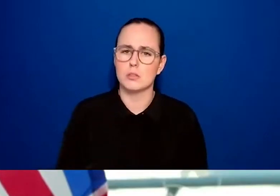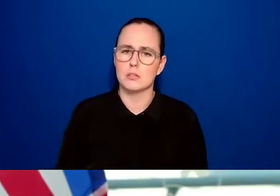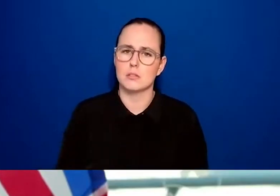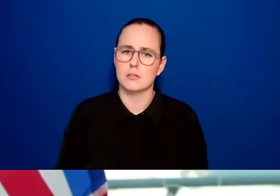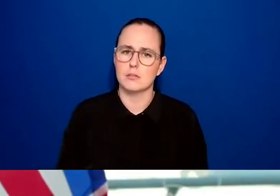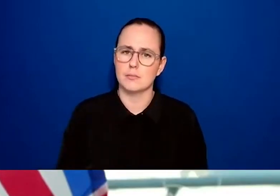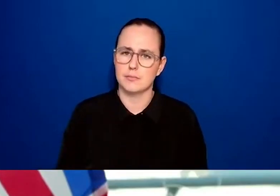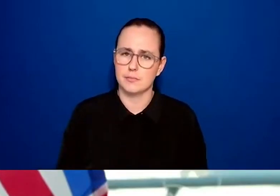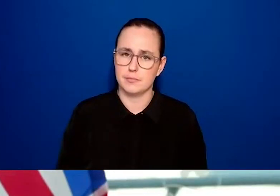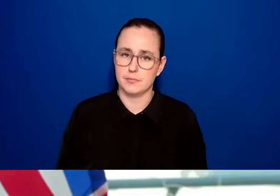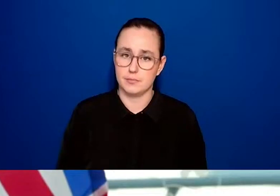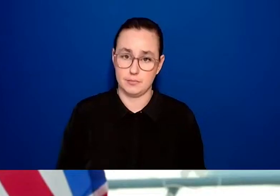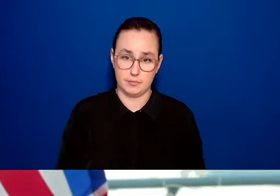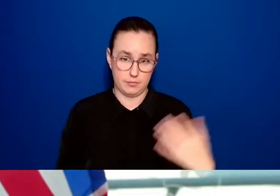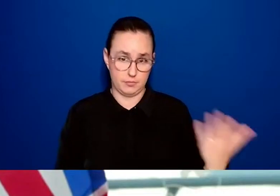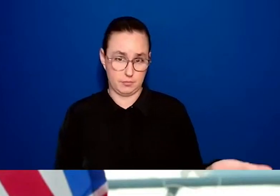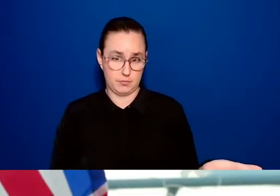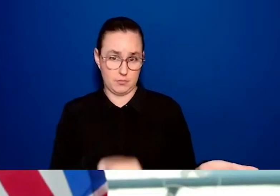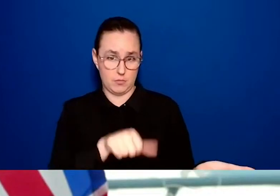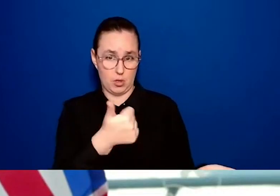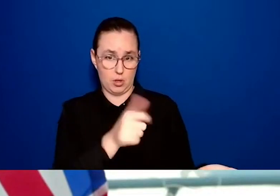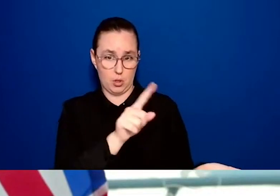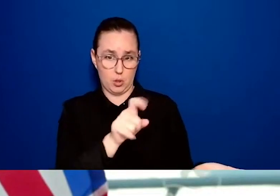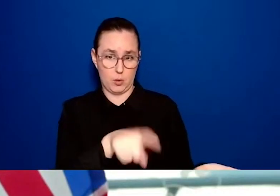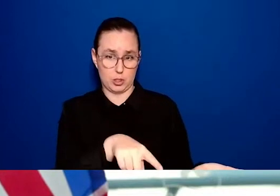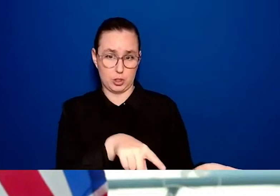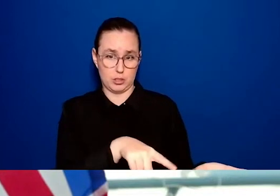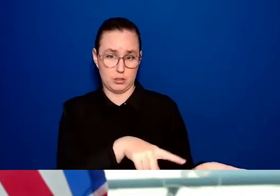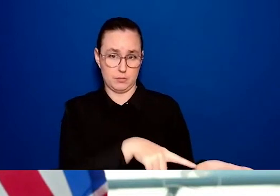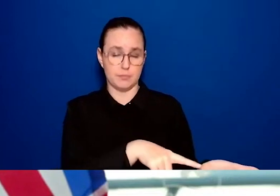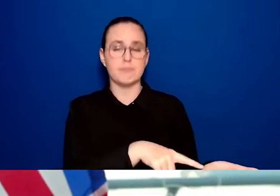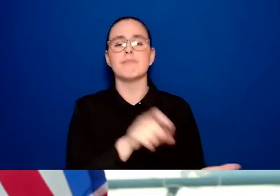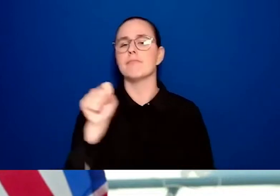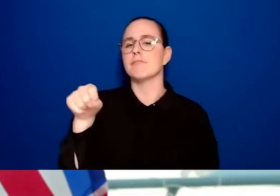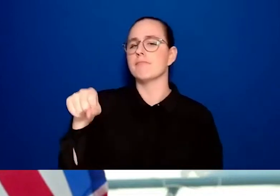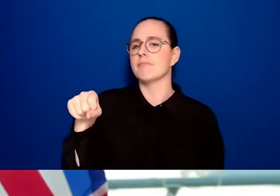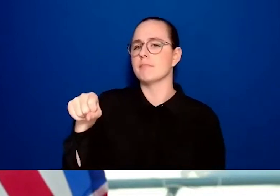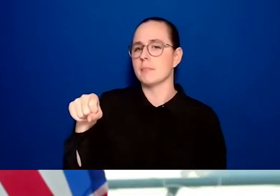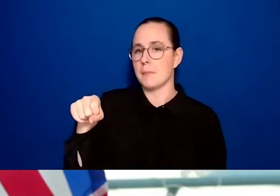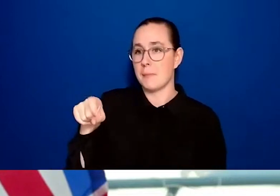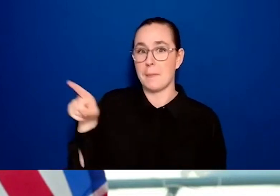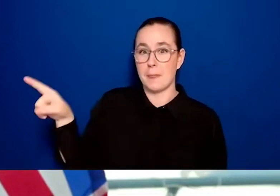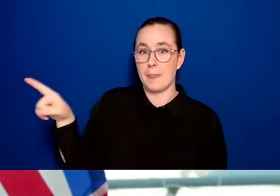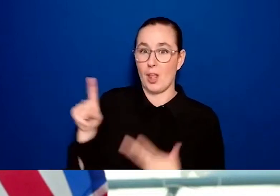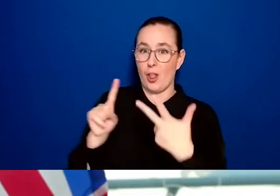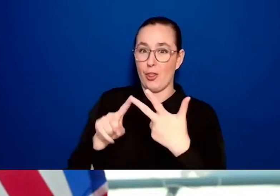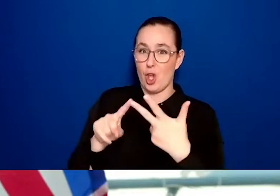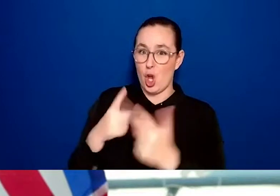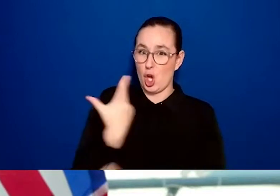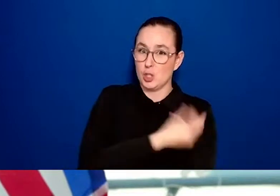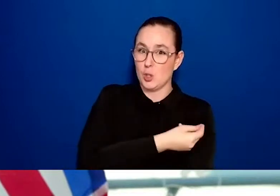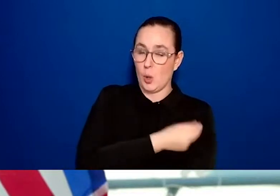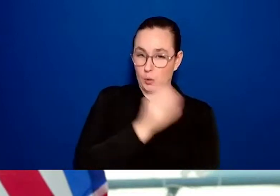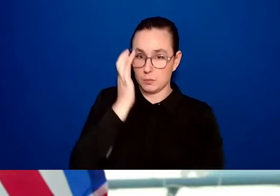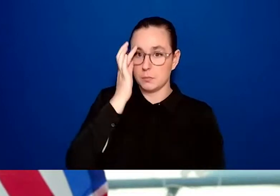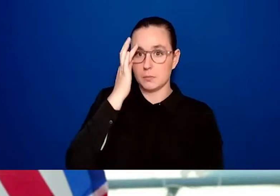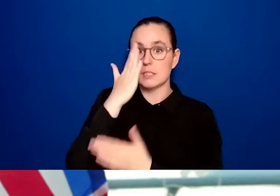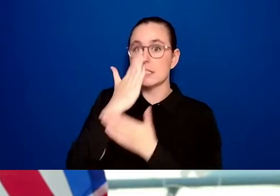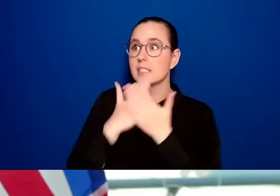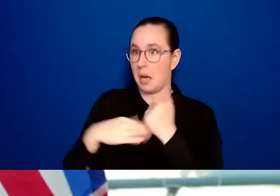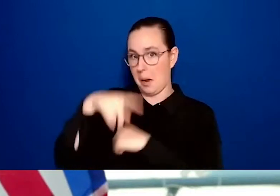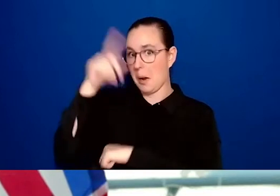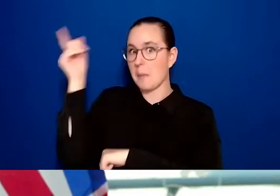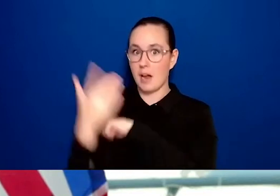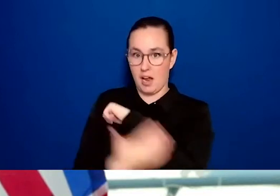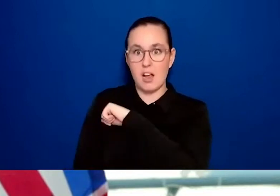third doses. There are other countries, especially the United States, actually going to be offering third doses to everybody. I know we're not there in Canada, but could you foresee